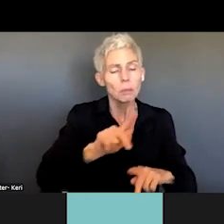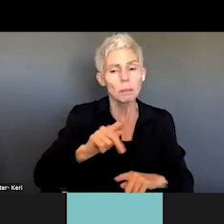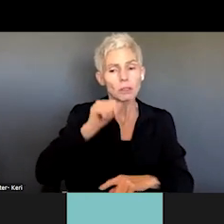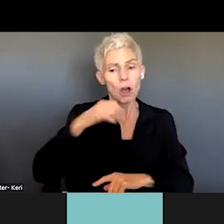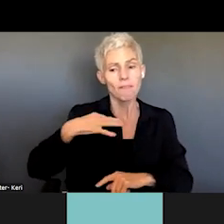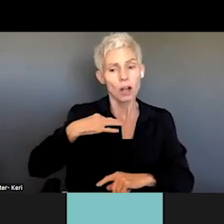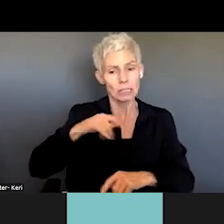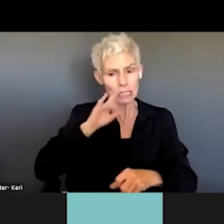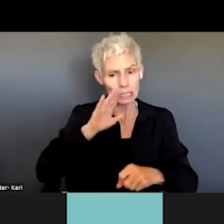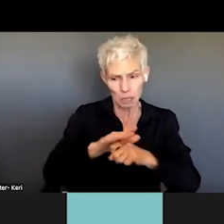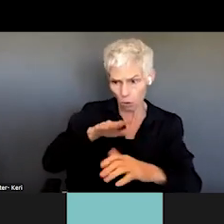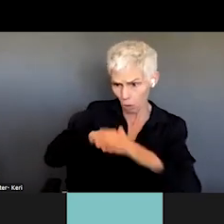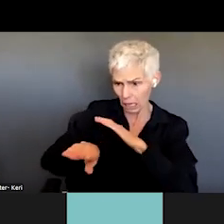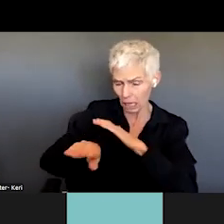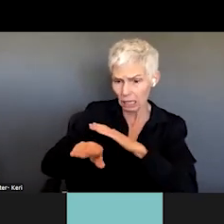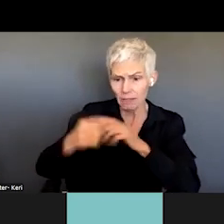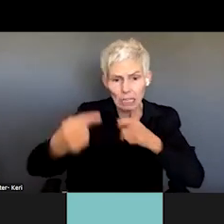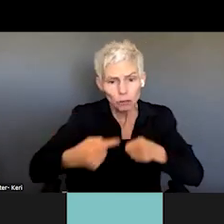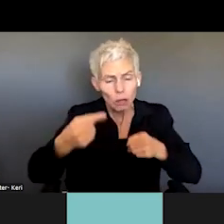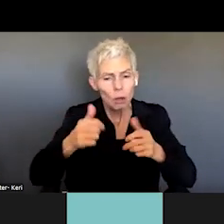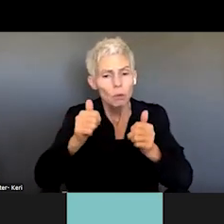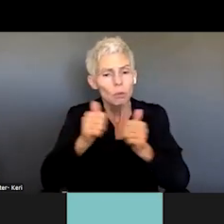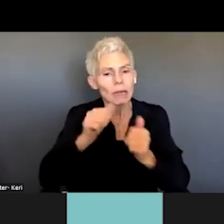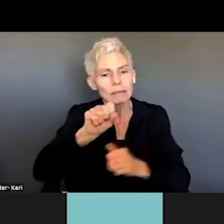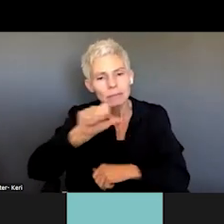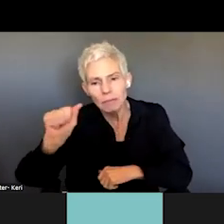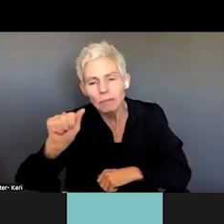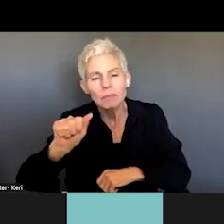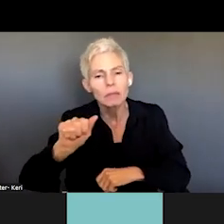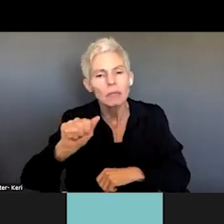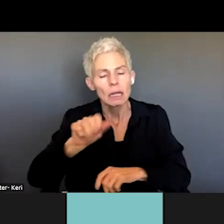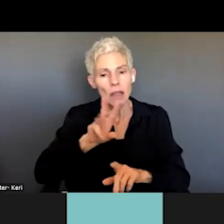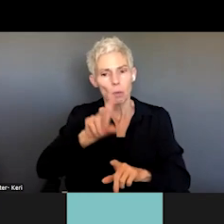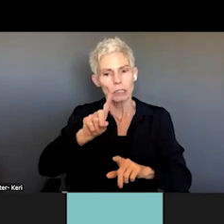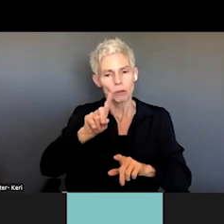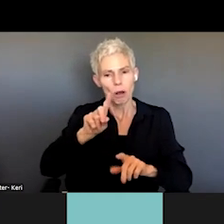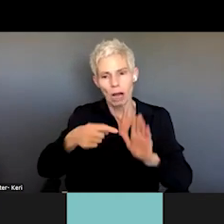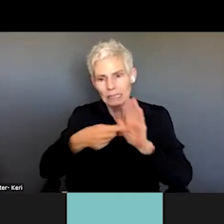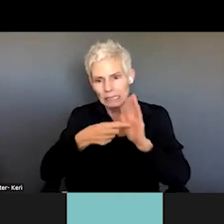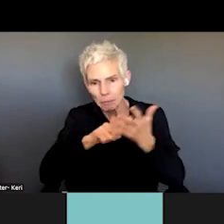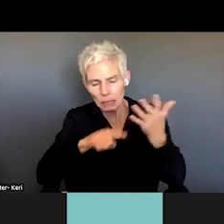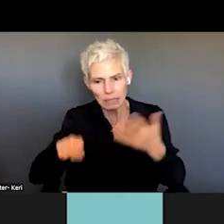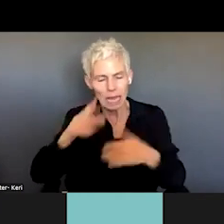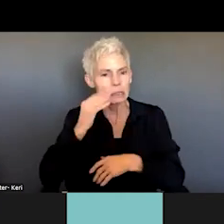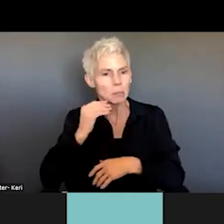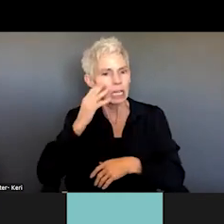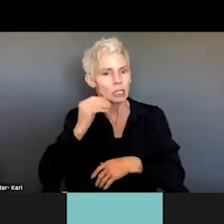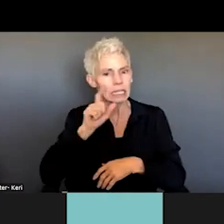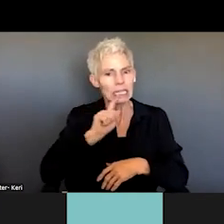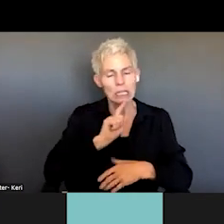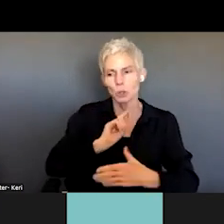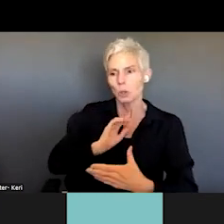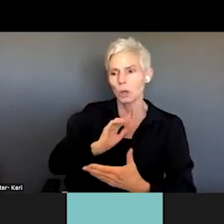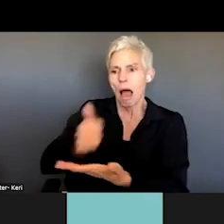might be struggling with substance use, experiencing withdrawal symptoms, and need an intervention to manage